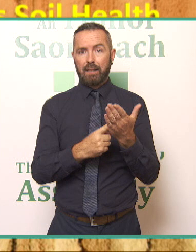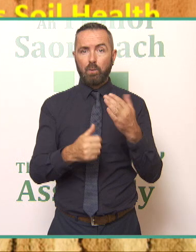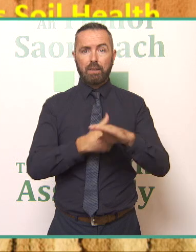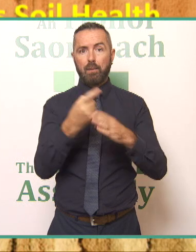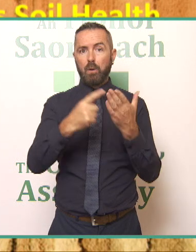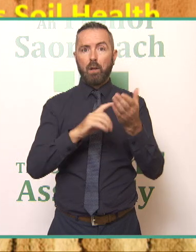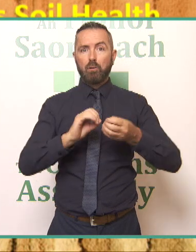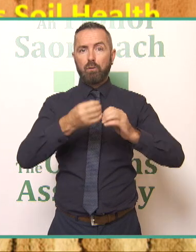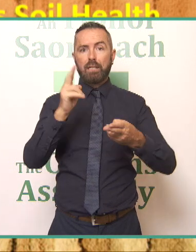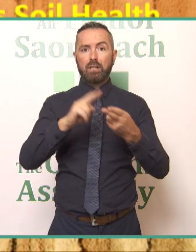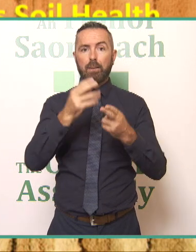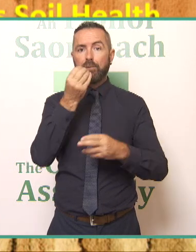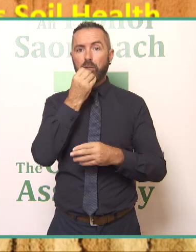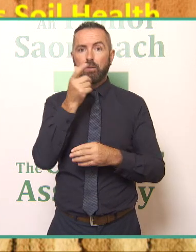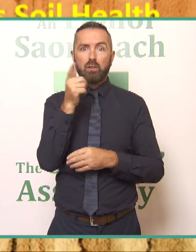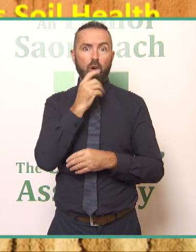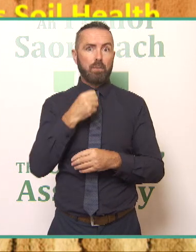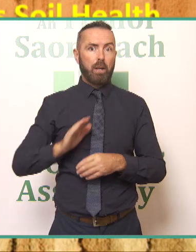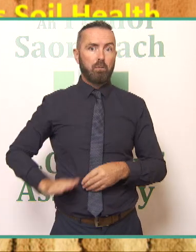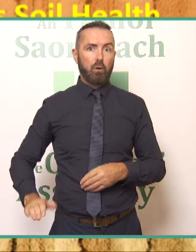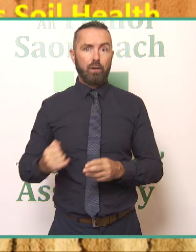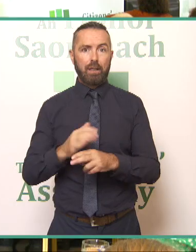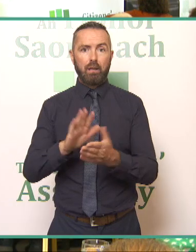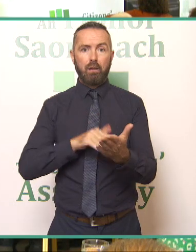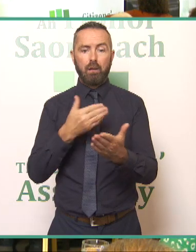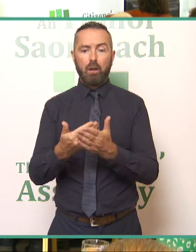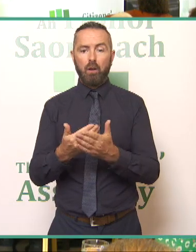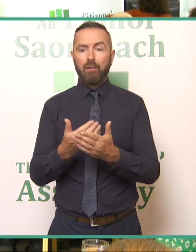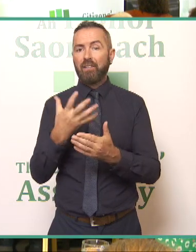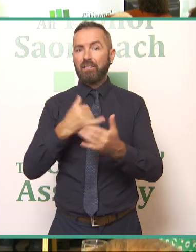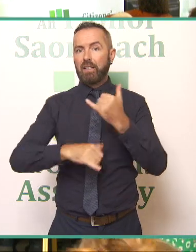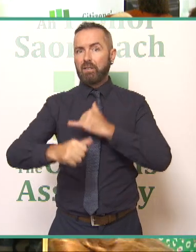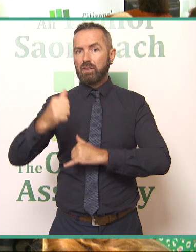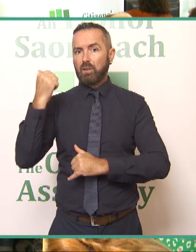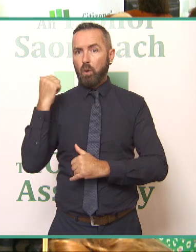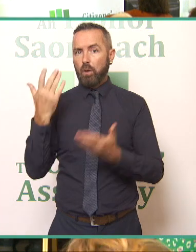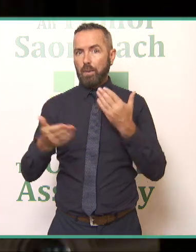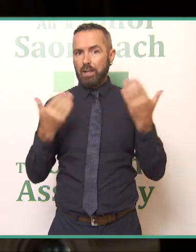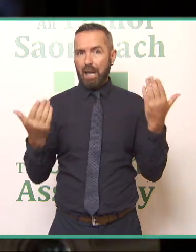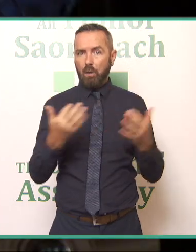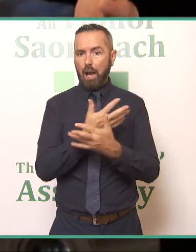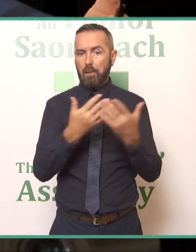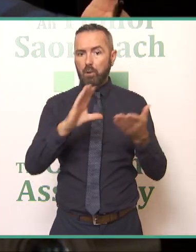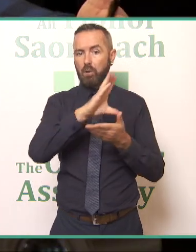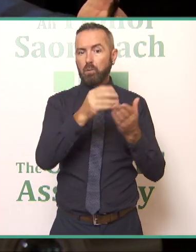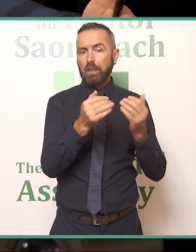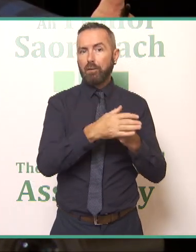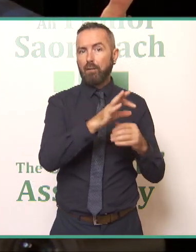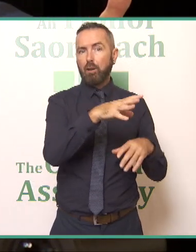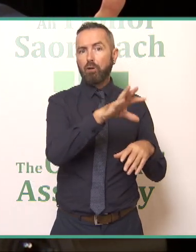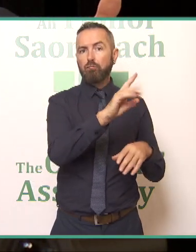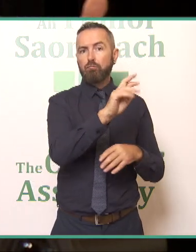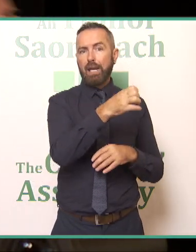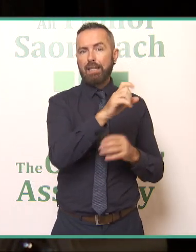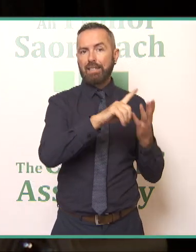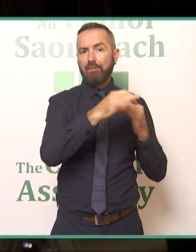food. Talked to my mother-in-law, how much was a weekly shop 50 years ago compared to now? How much was the price of a ton of grain 50,